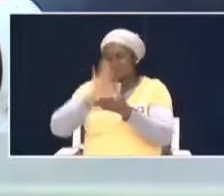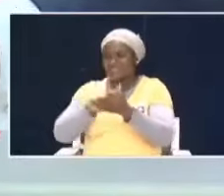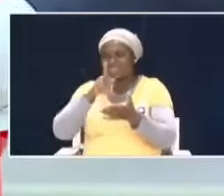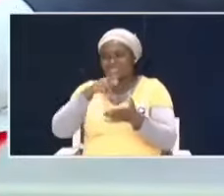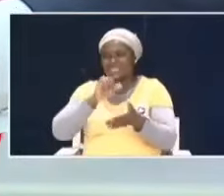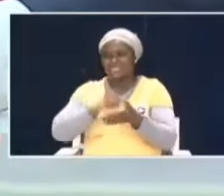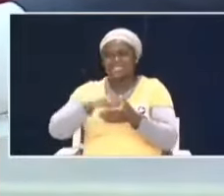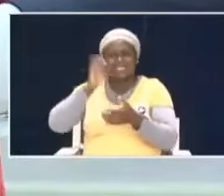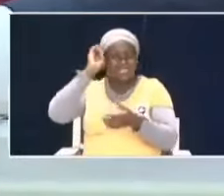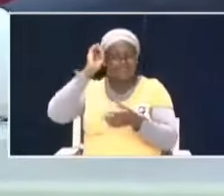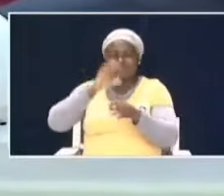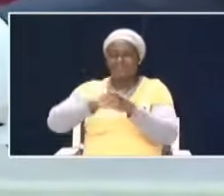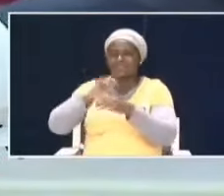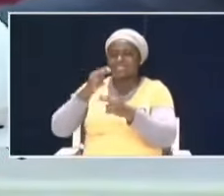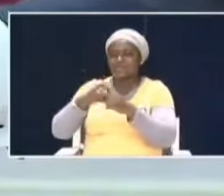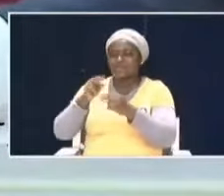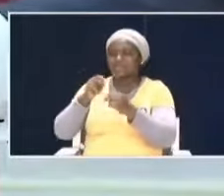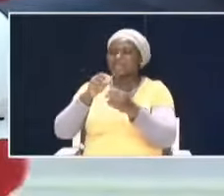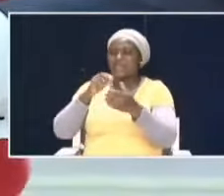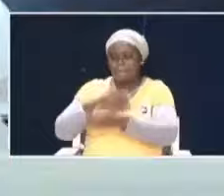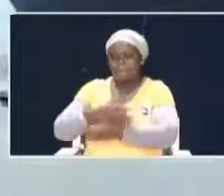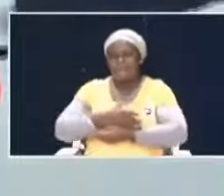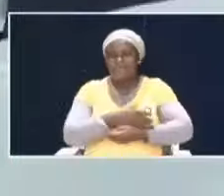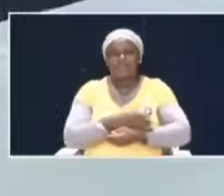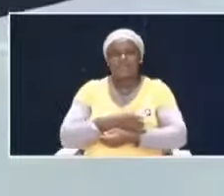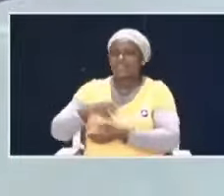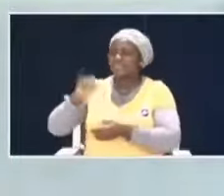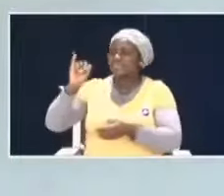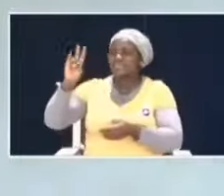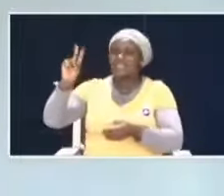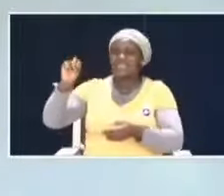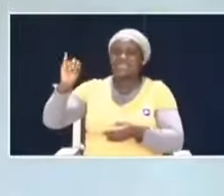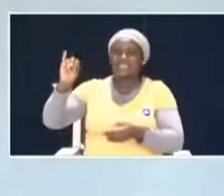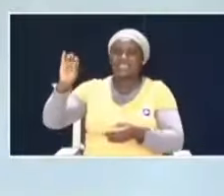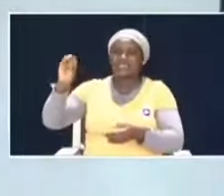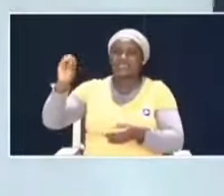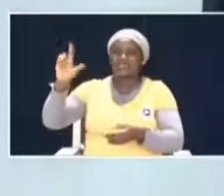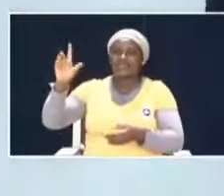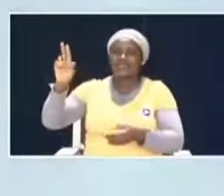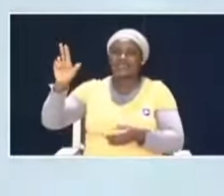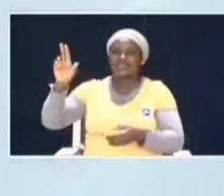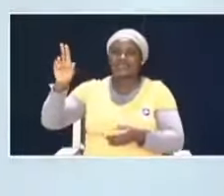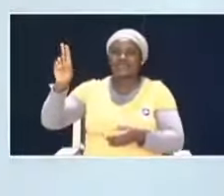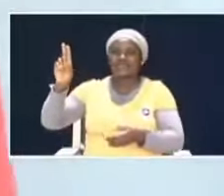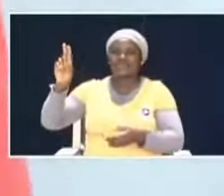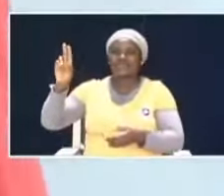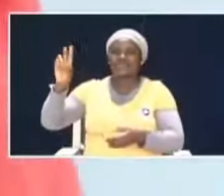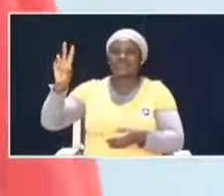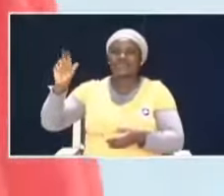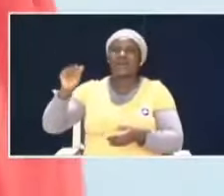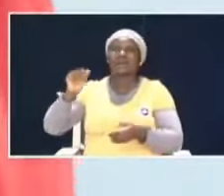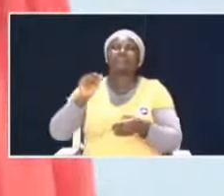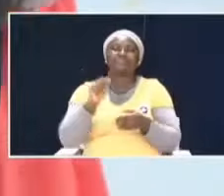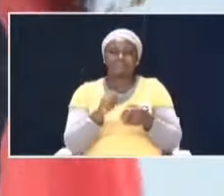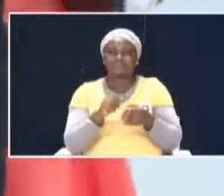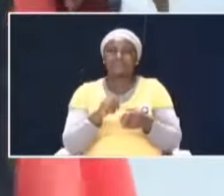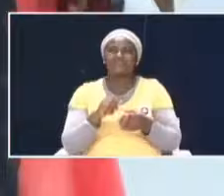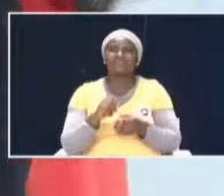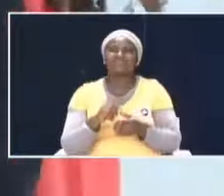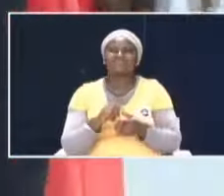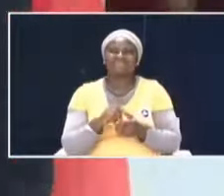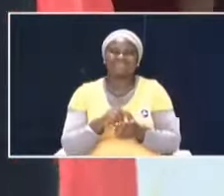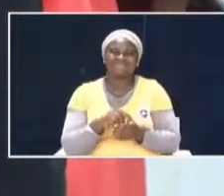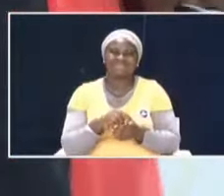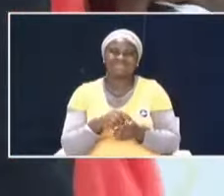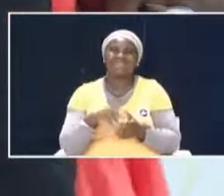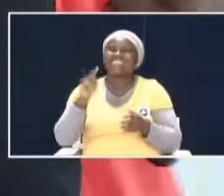month, 2018 in March, I conceived Tiny Nioluwa. Ademide Nelson Adepoju.